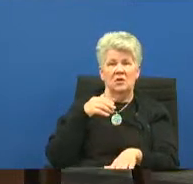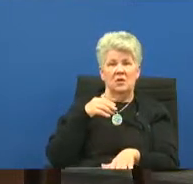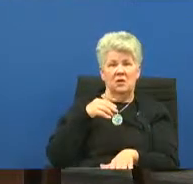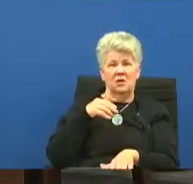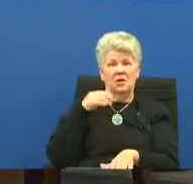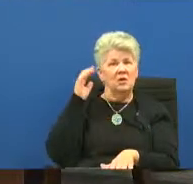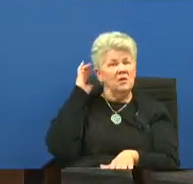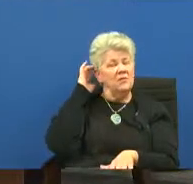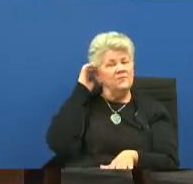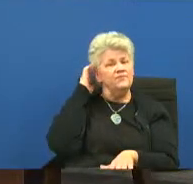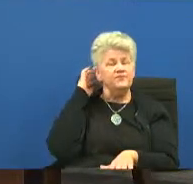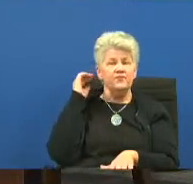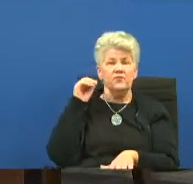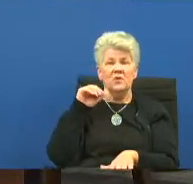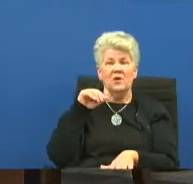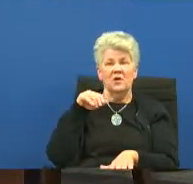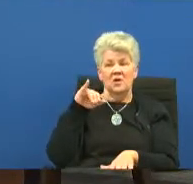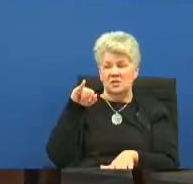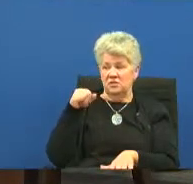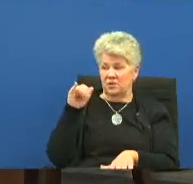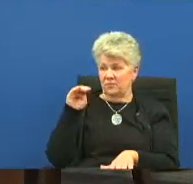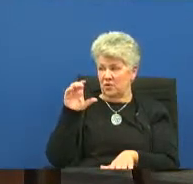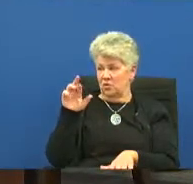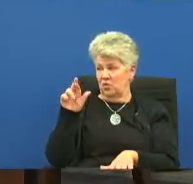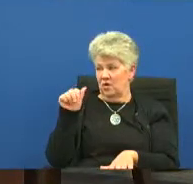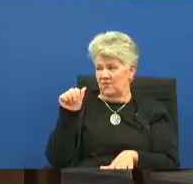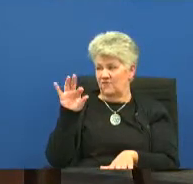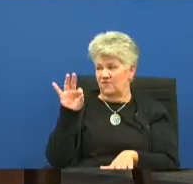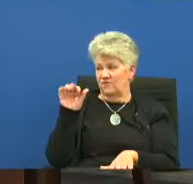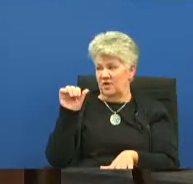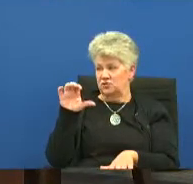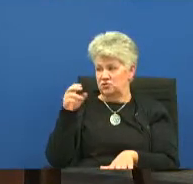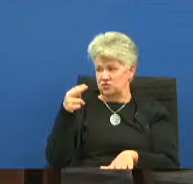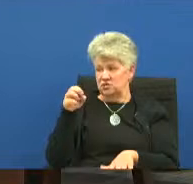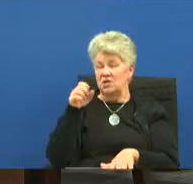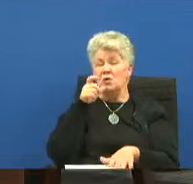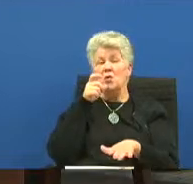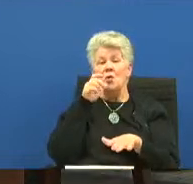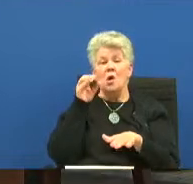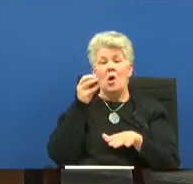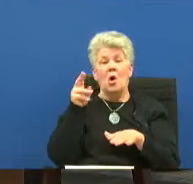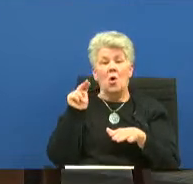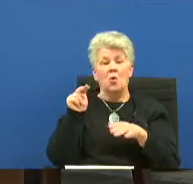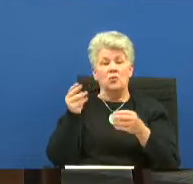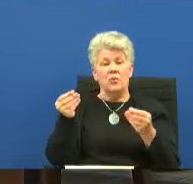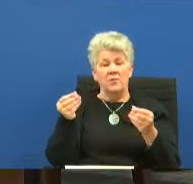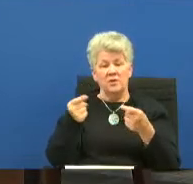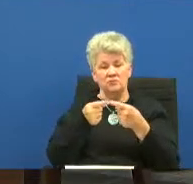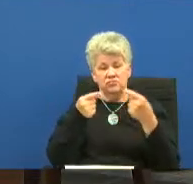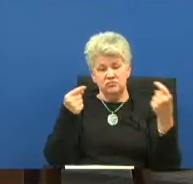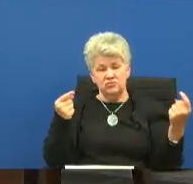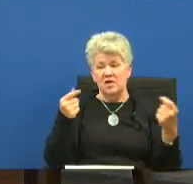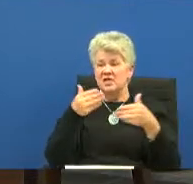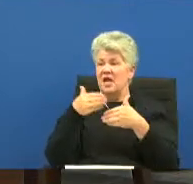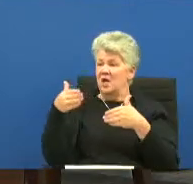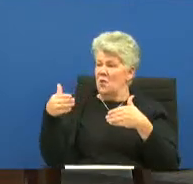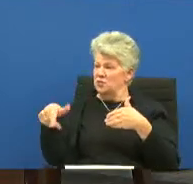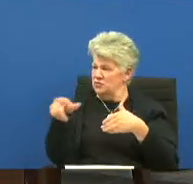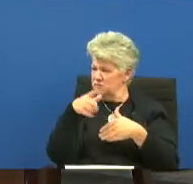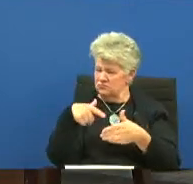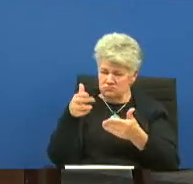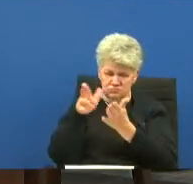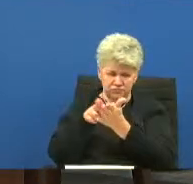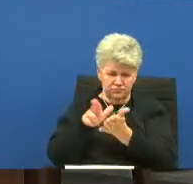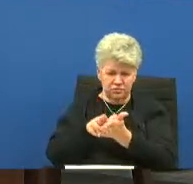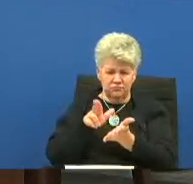Crafassi has given his support. He owns the commercial property across the street. Many of the neighbors have also signed